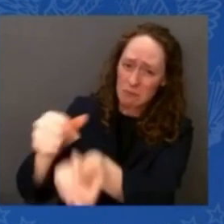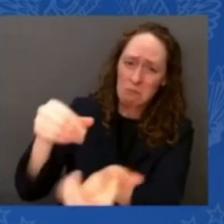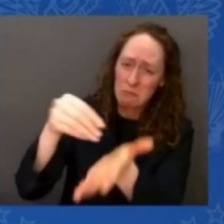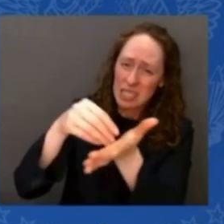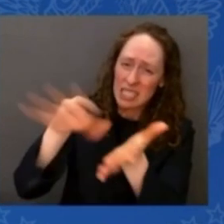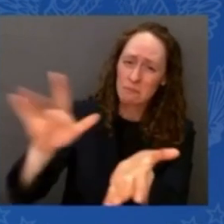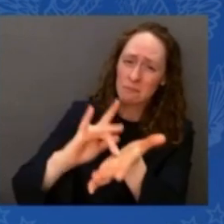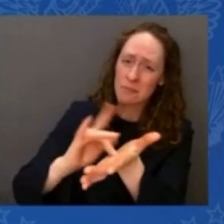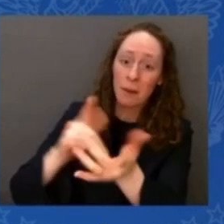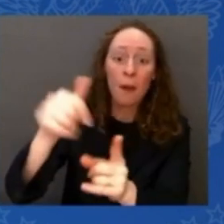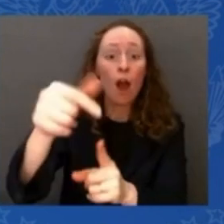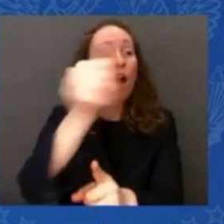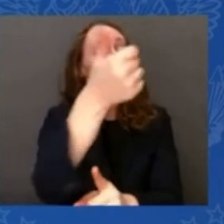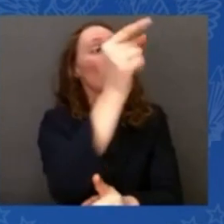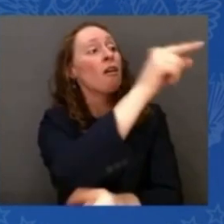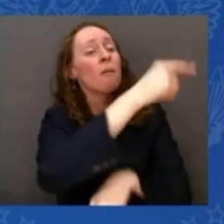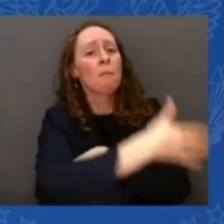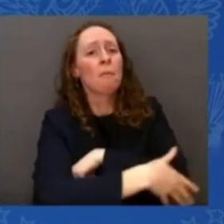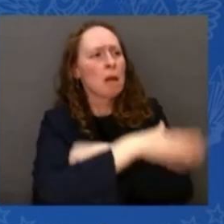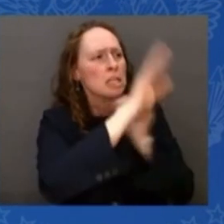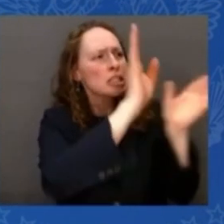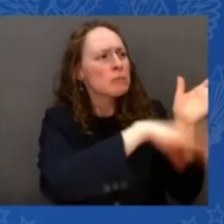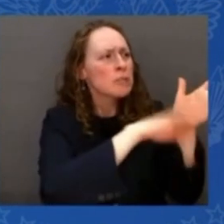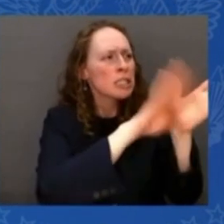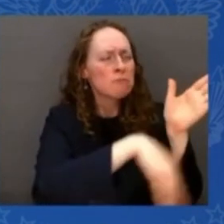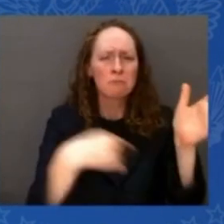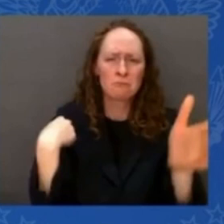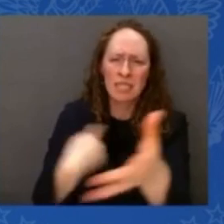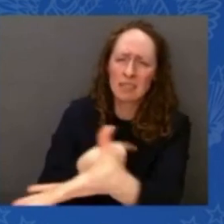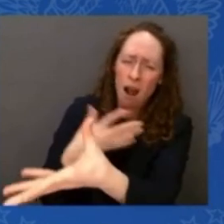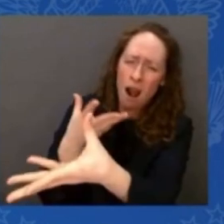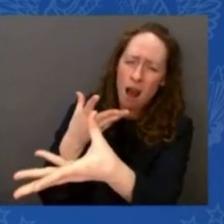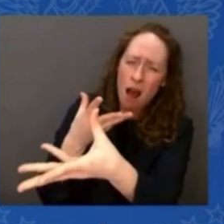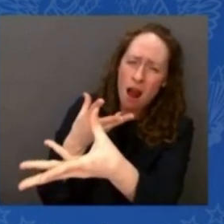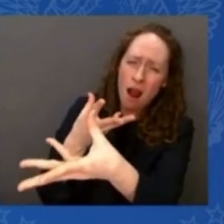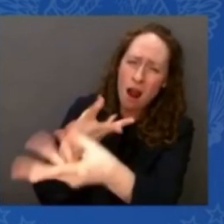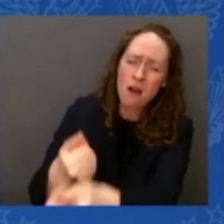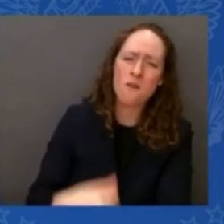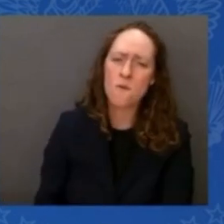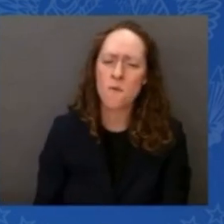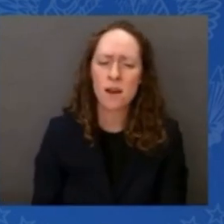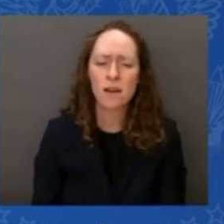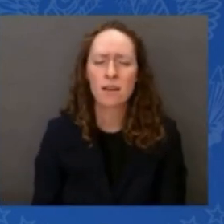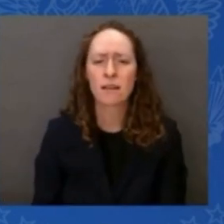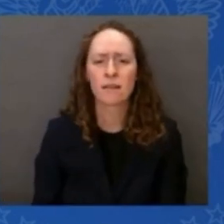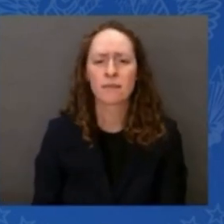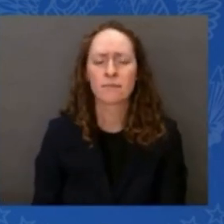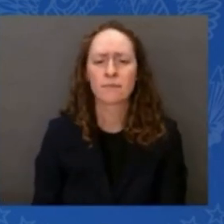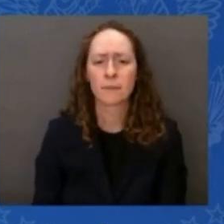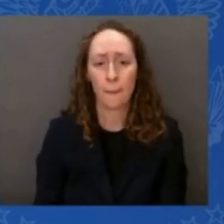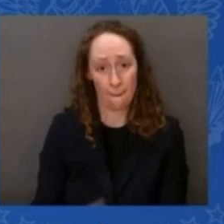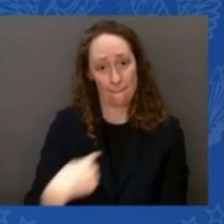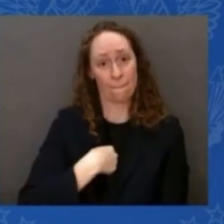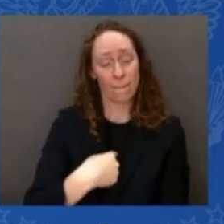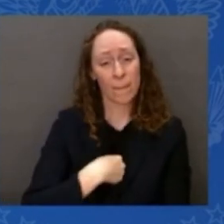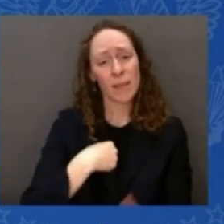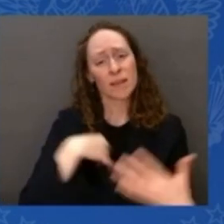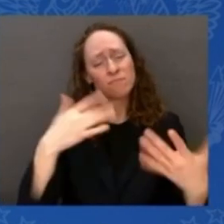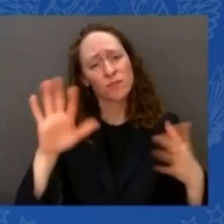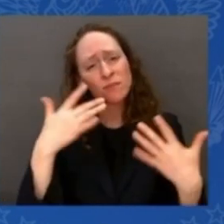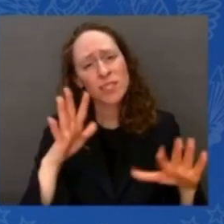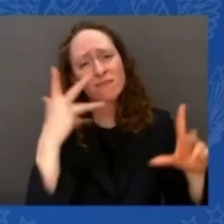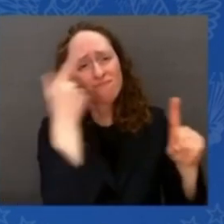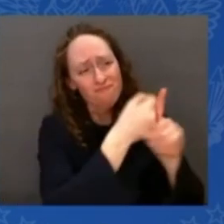earth. And I've been fighting for years as a senator and as a vice president to get Medicare to be able to negotiate lower